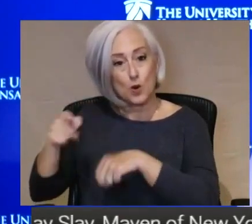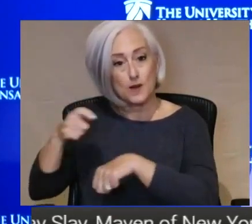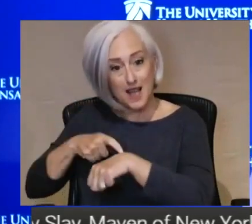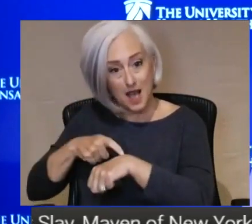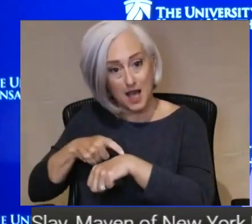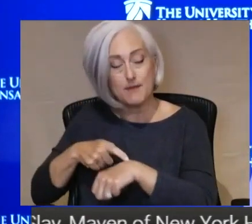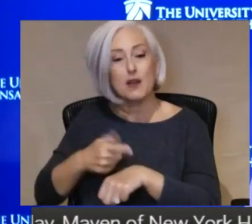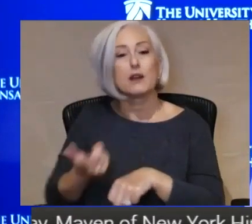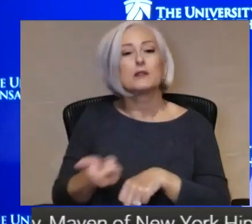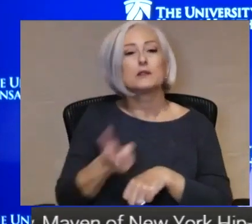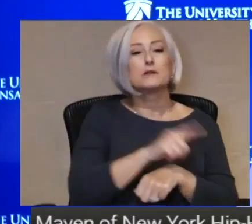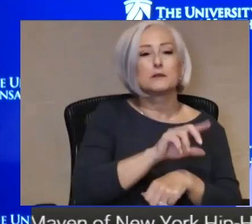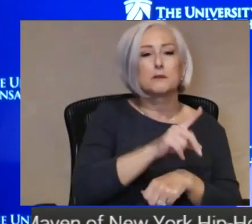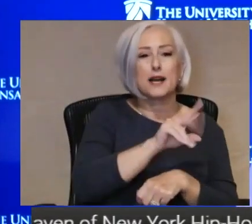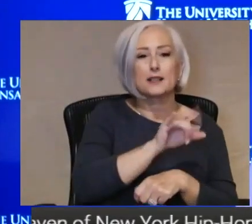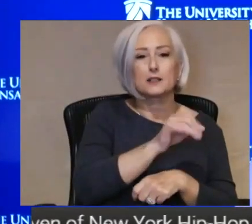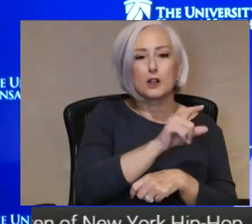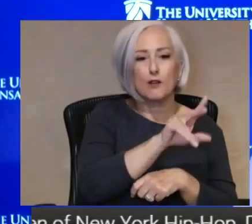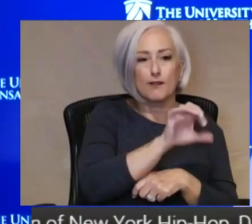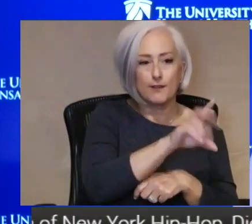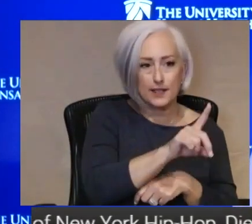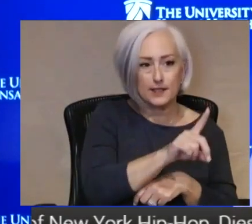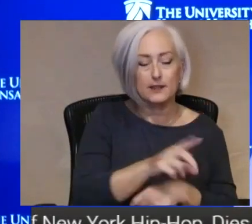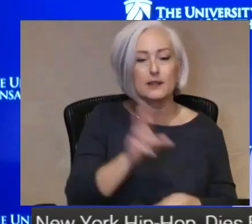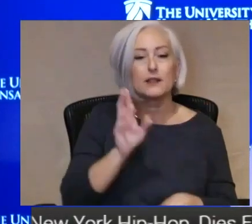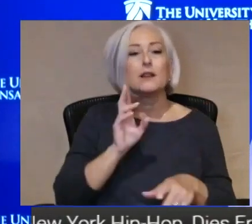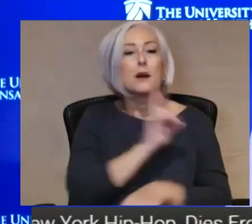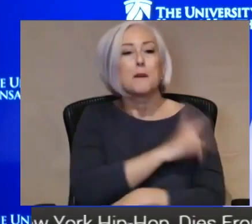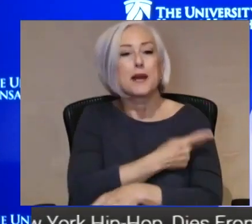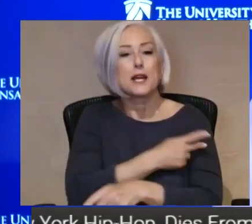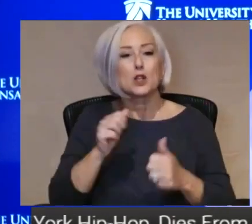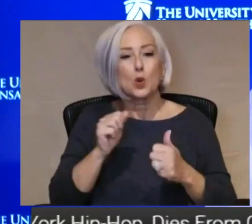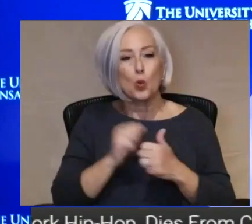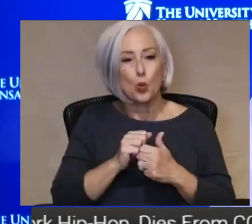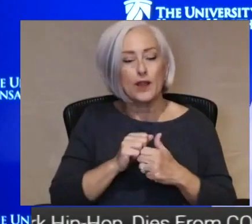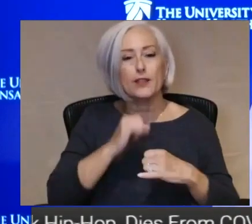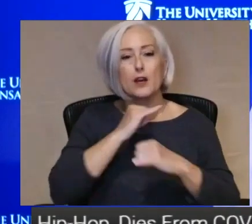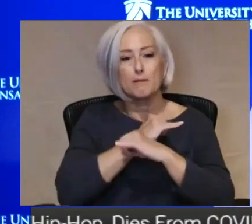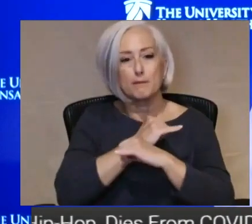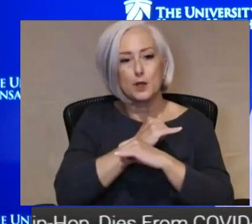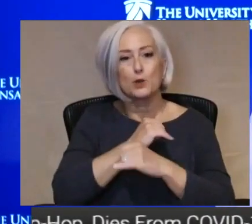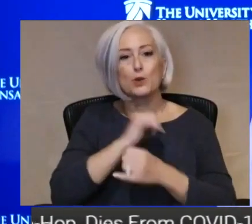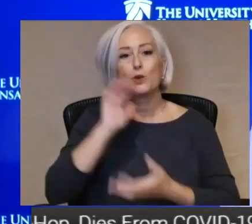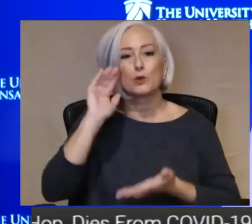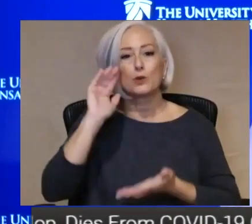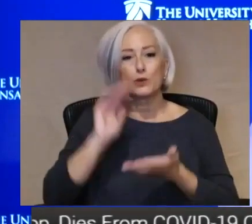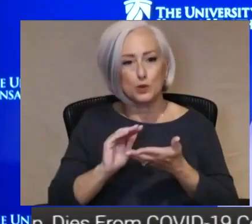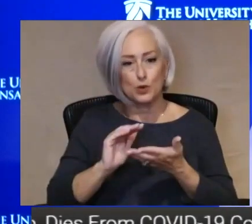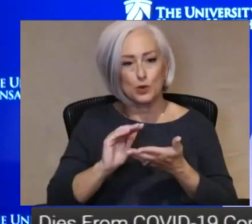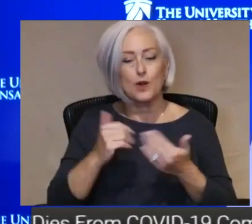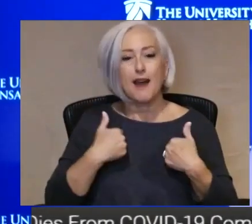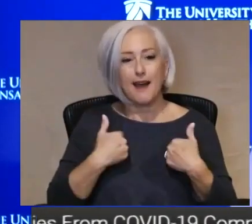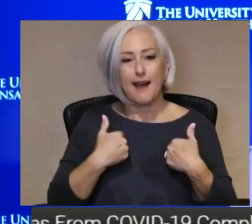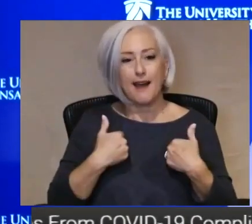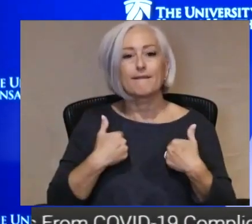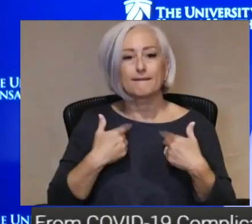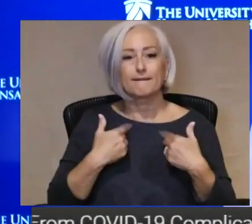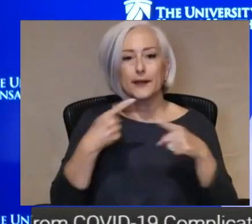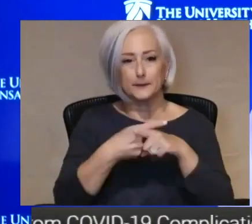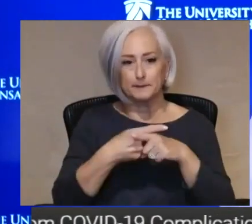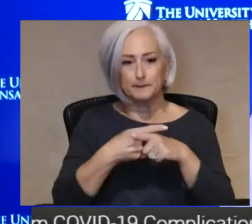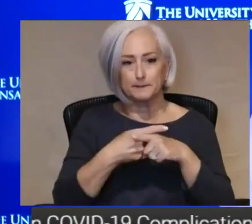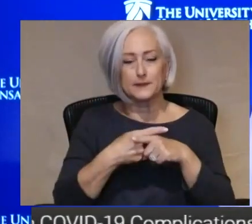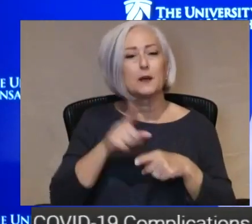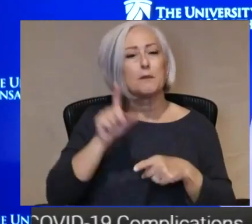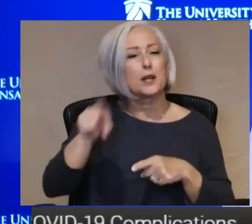who are on immunosuppressives particularly have significant interactions. So again, talk with your medical team, and I would have to kind of